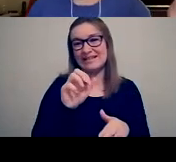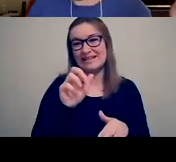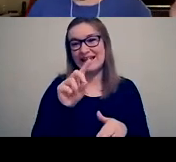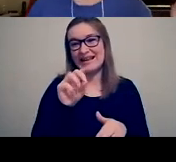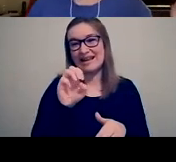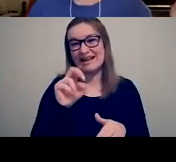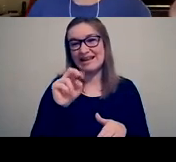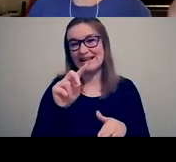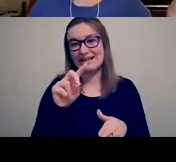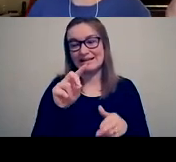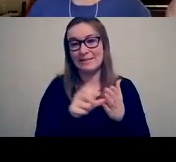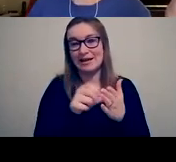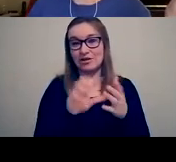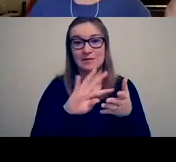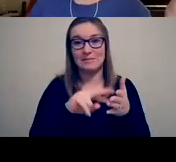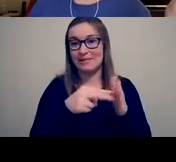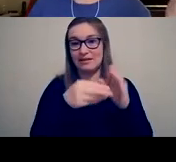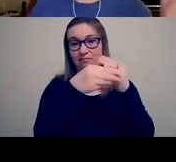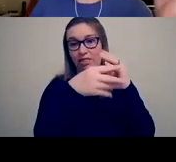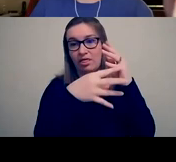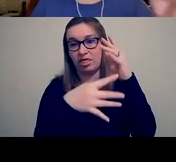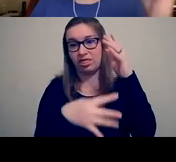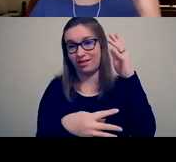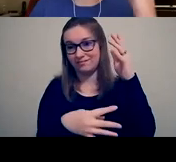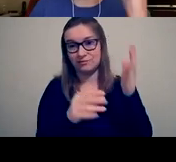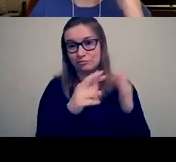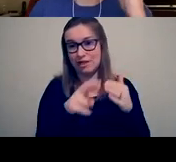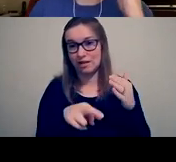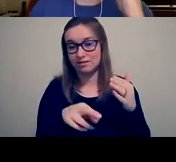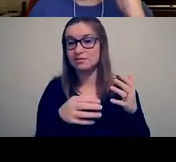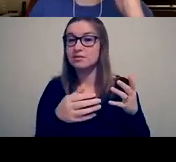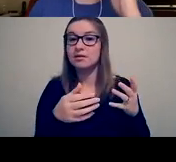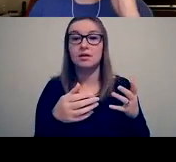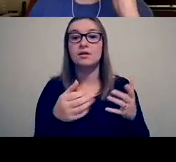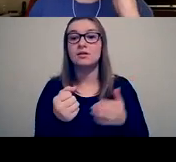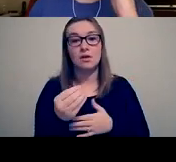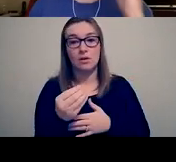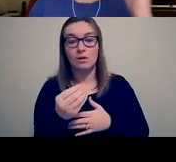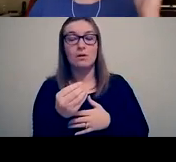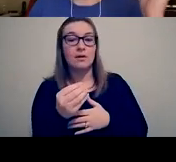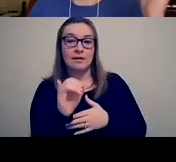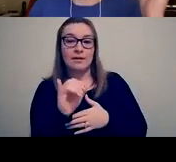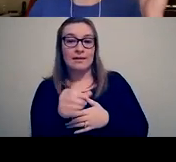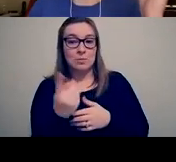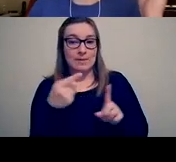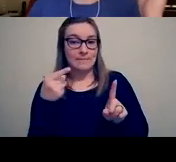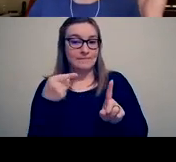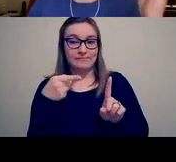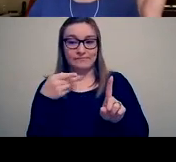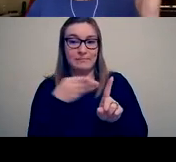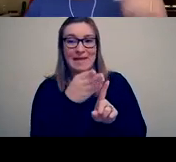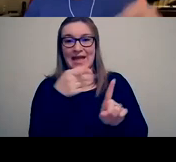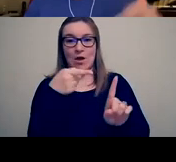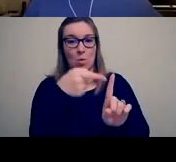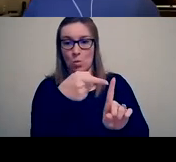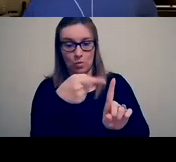pages with no results. And that's one of the main goals of the plugin, just to kind